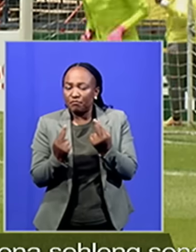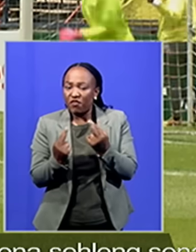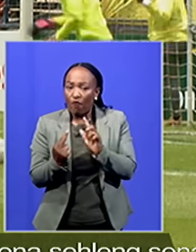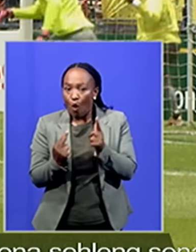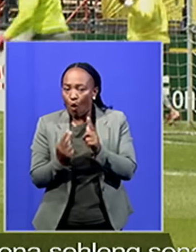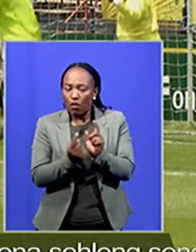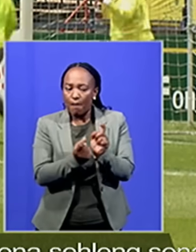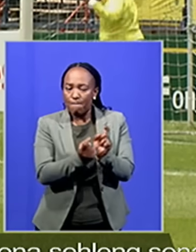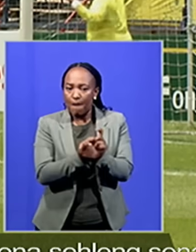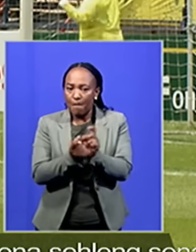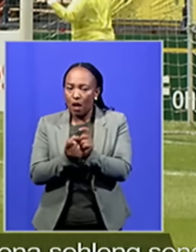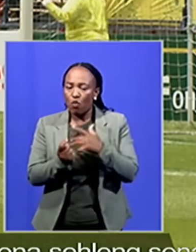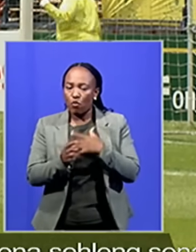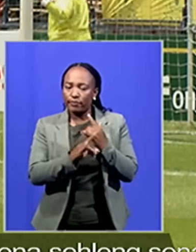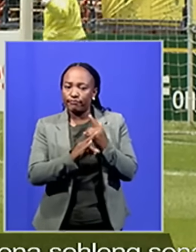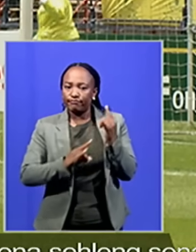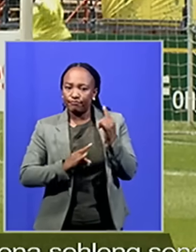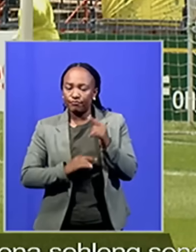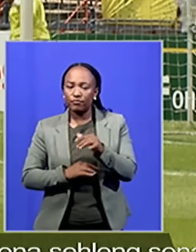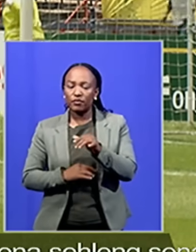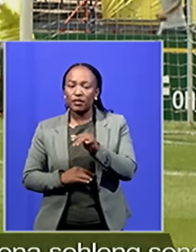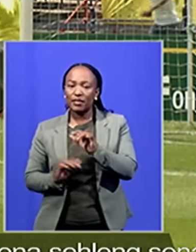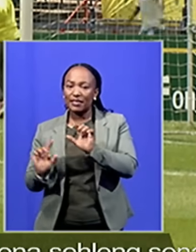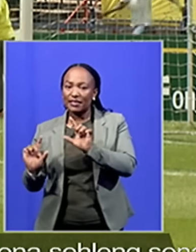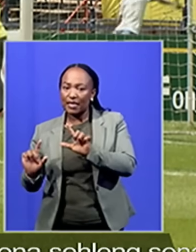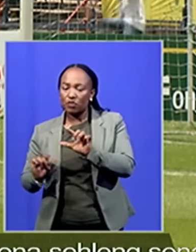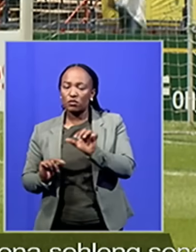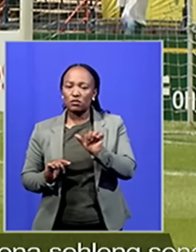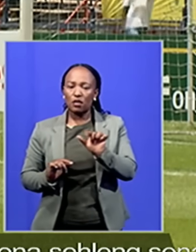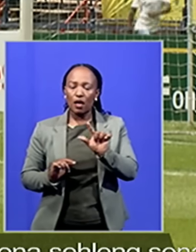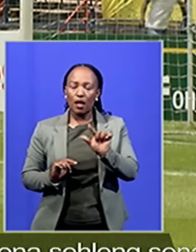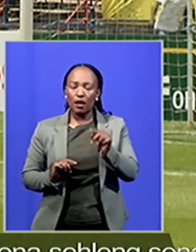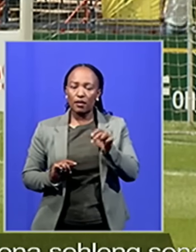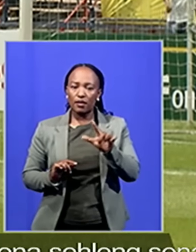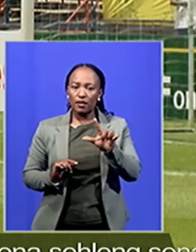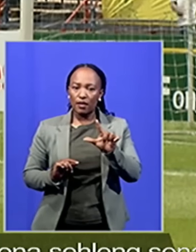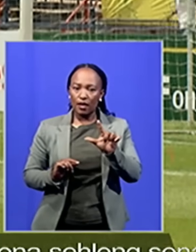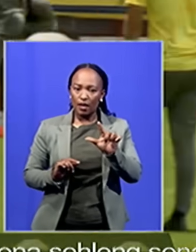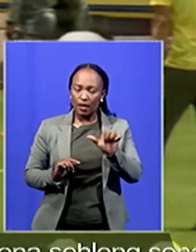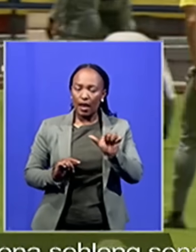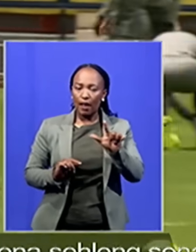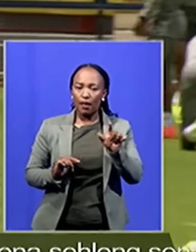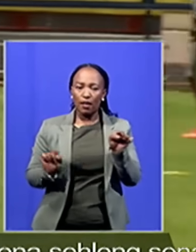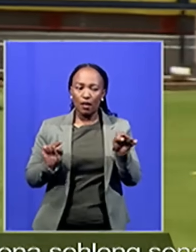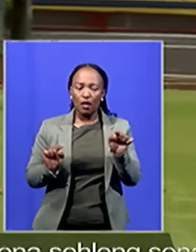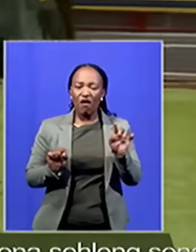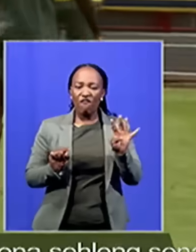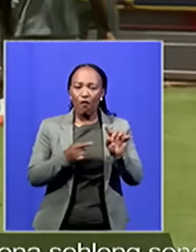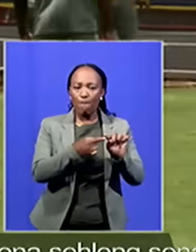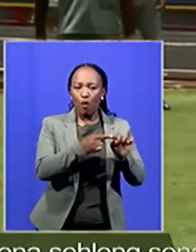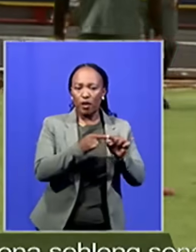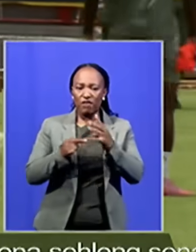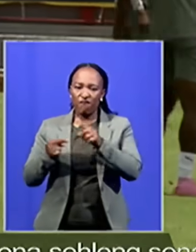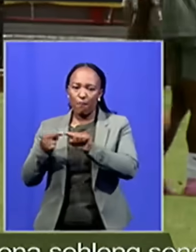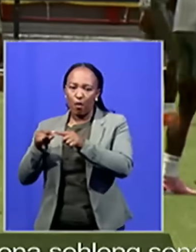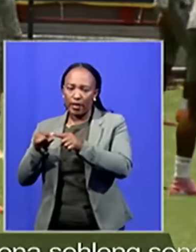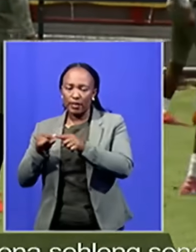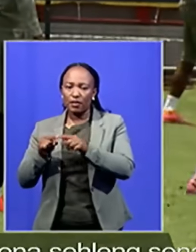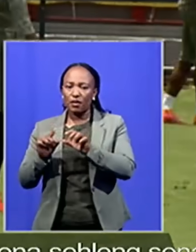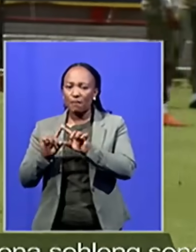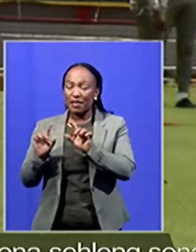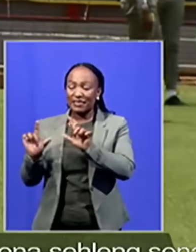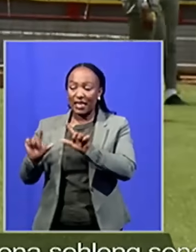win. Sundowns le Al Hilal di na le dintlha tše 4 morago ga dipapadi tše 2. Efela Sundowns ke bo